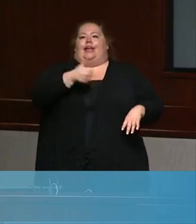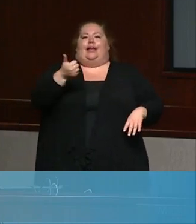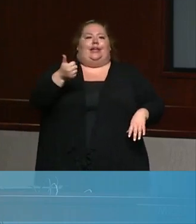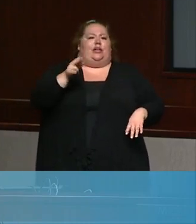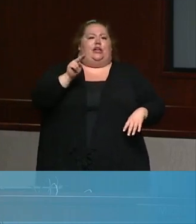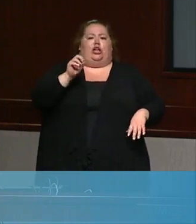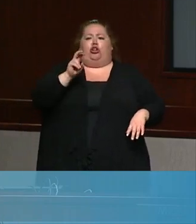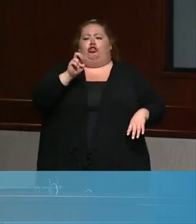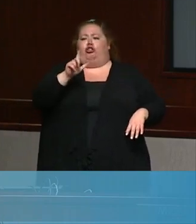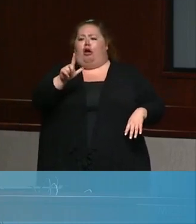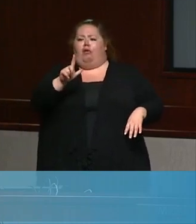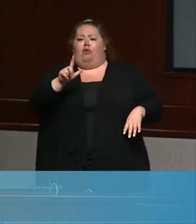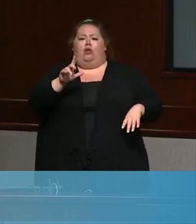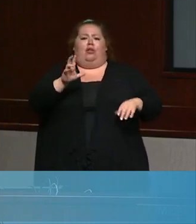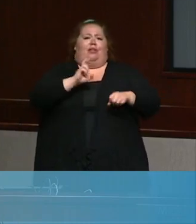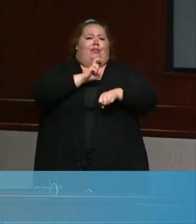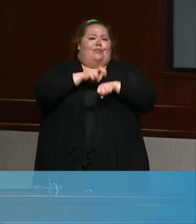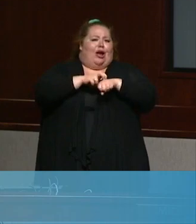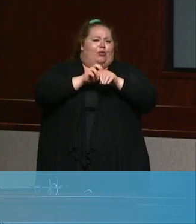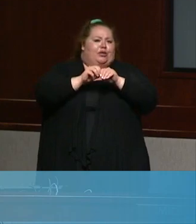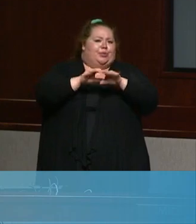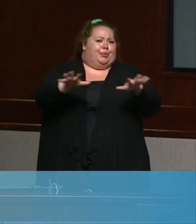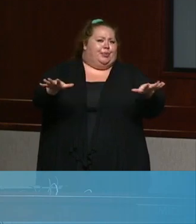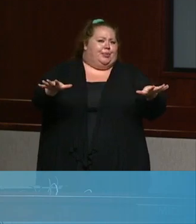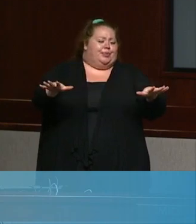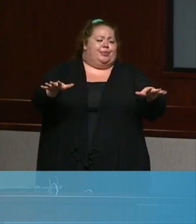virus, the general assumption is that